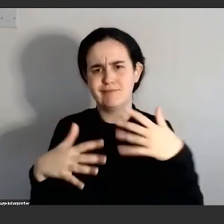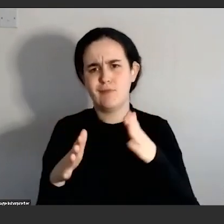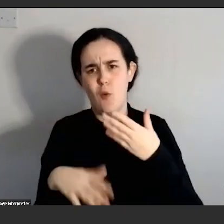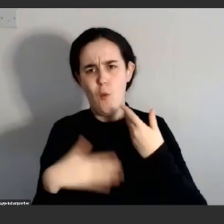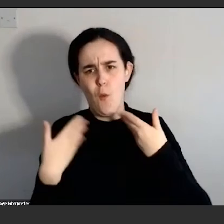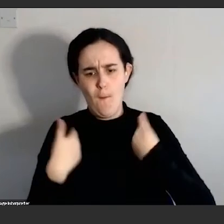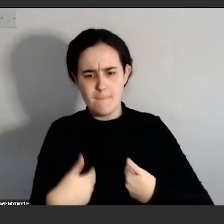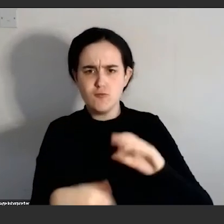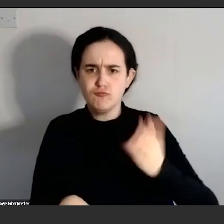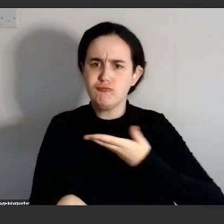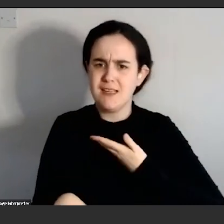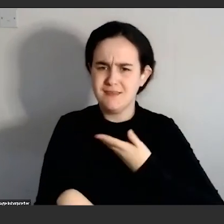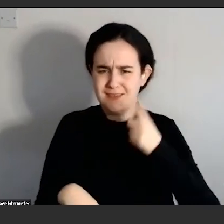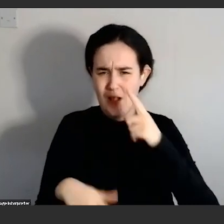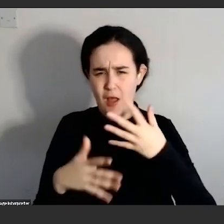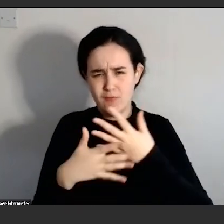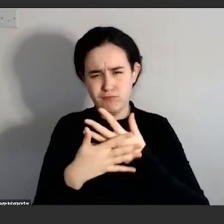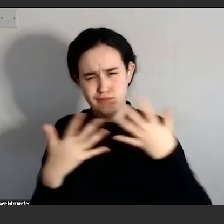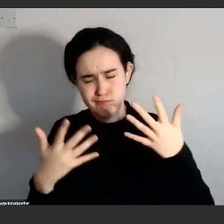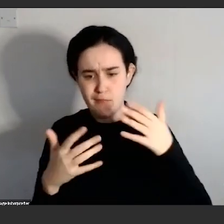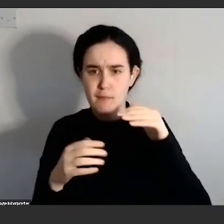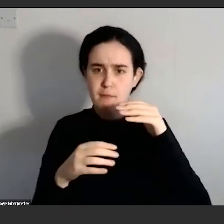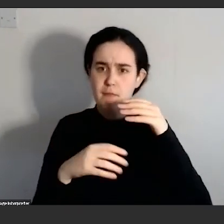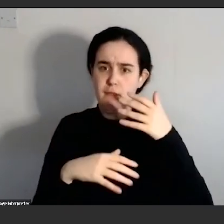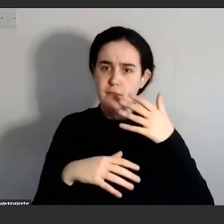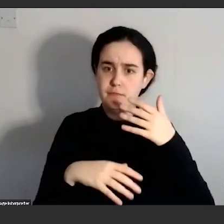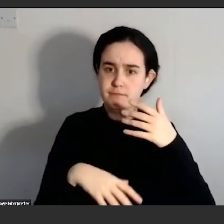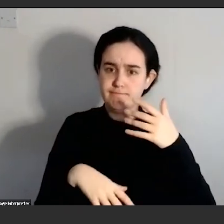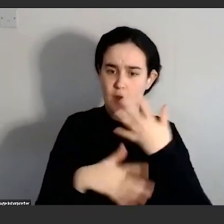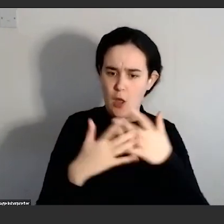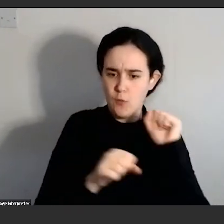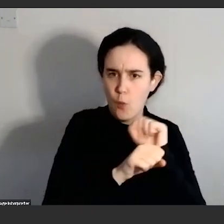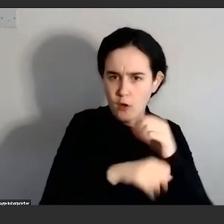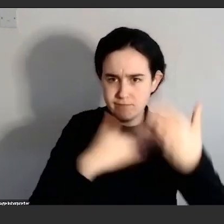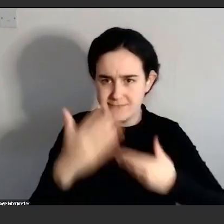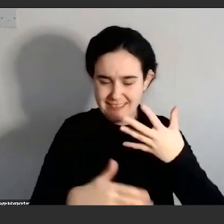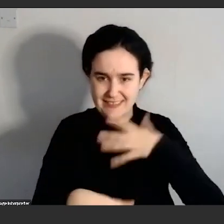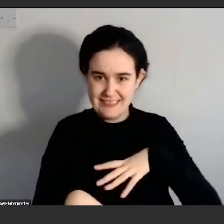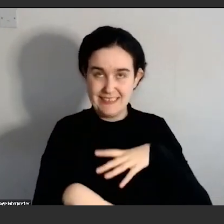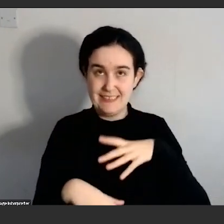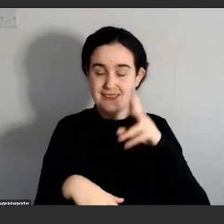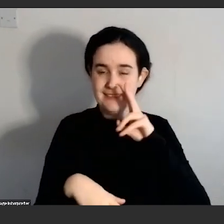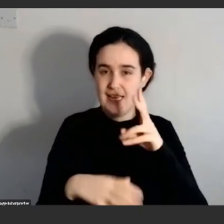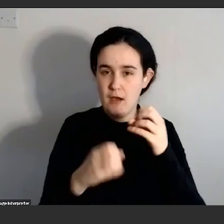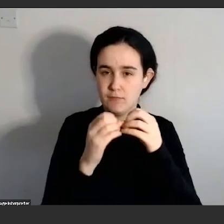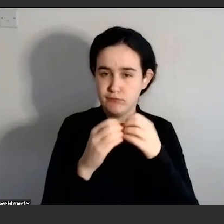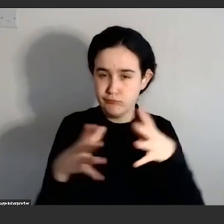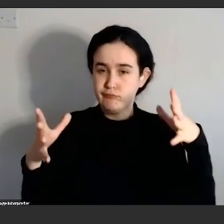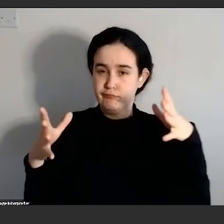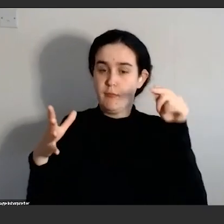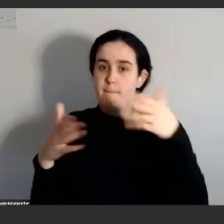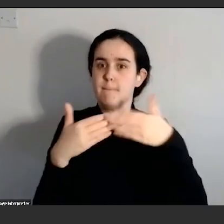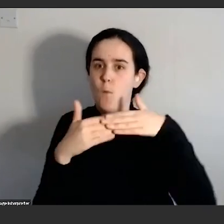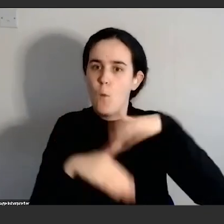health sector views disability inclusion? I'm asking you to do a little bit of prognostication here. I hope